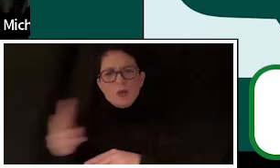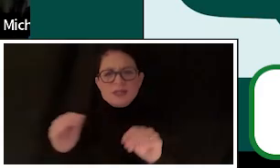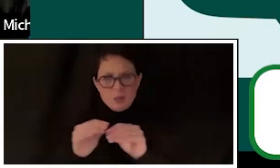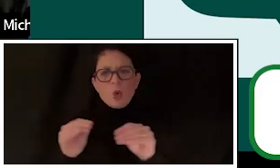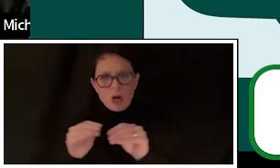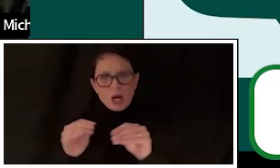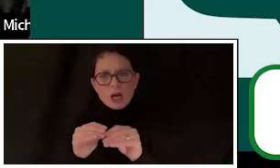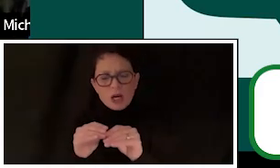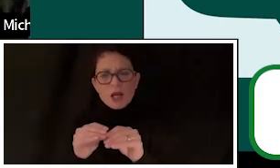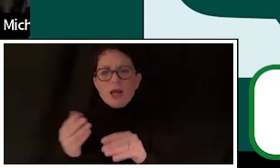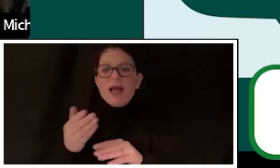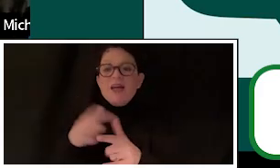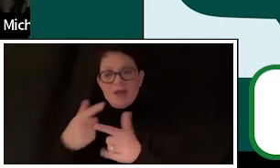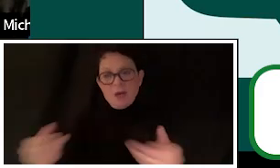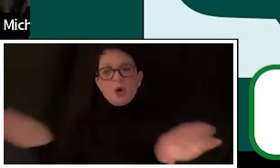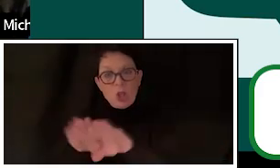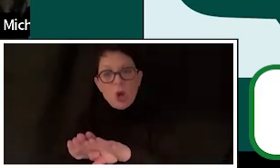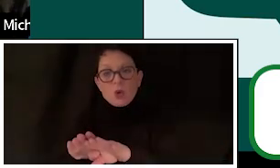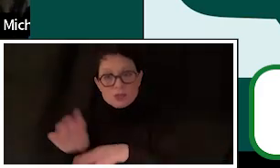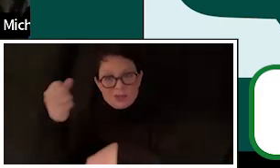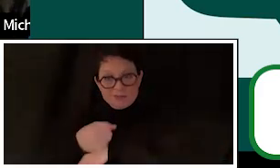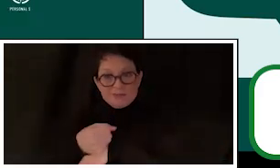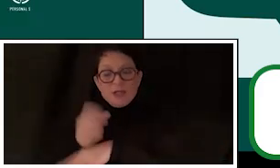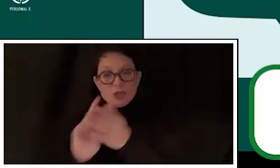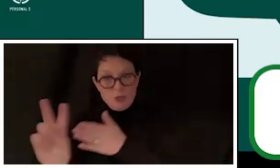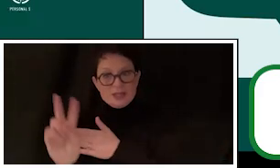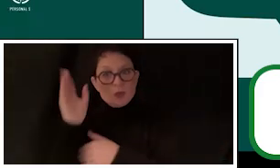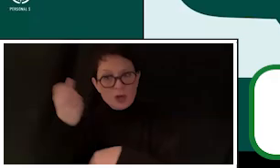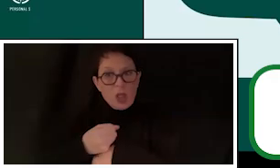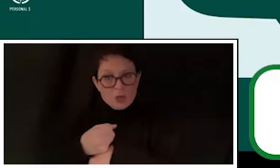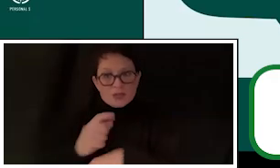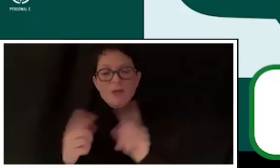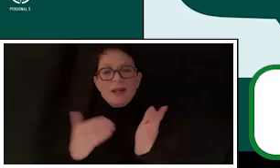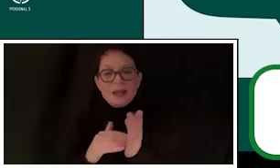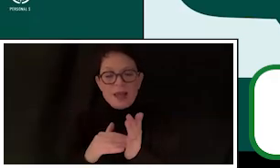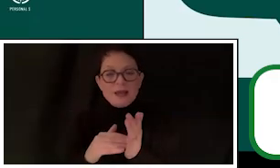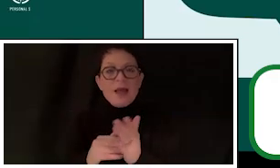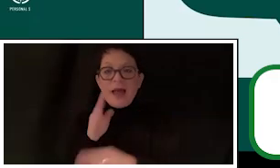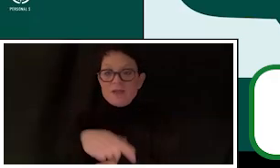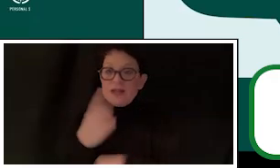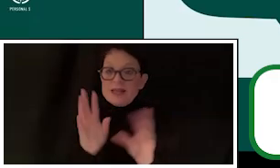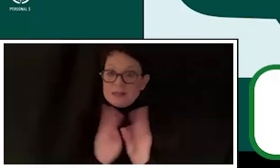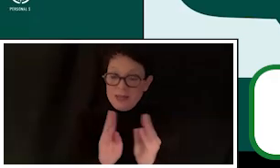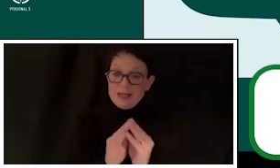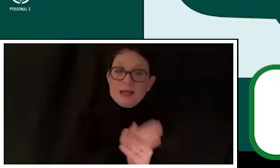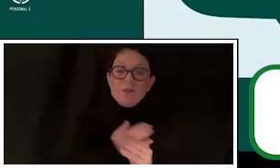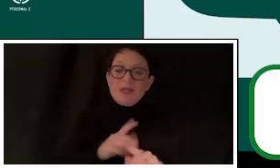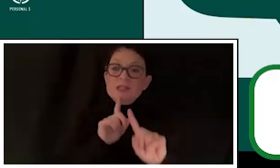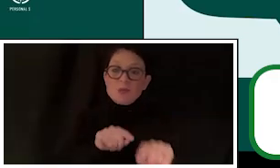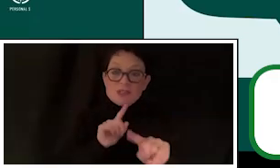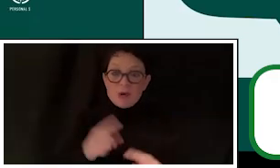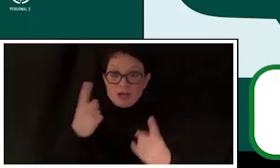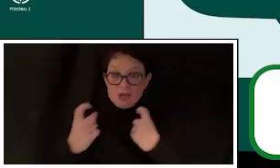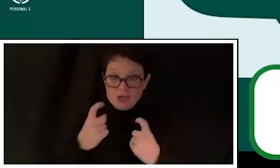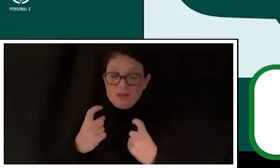weeks before we close that down. So please take a moment after today's meeting to tell us what you're